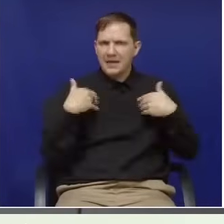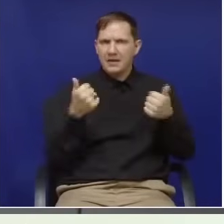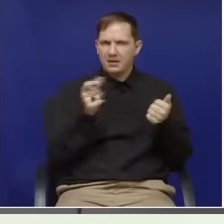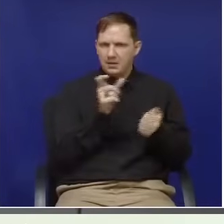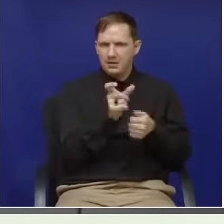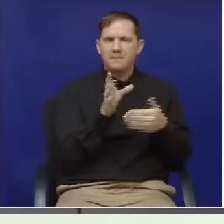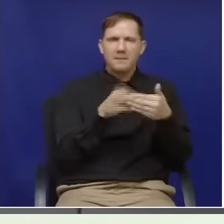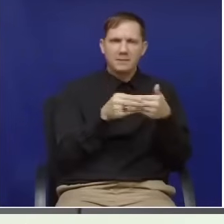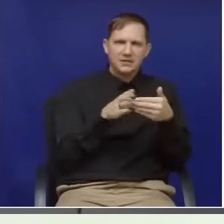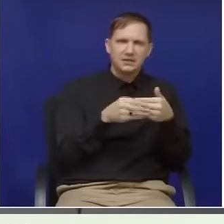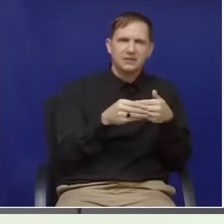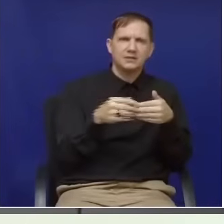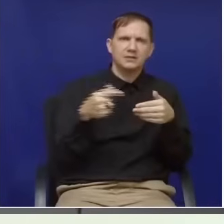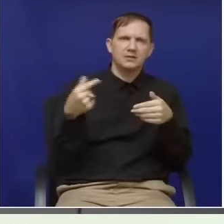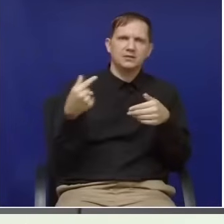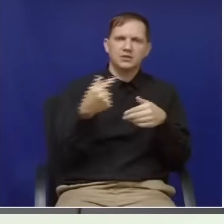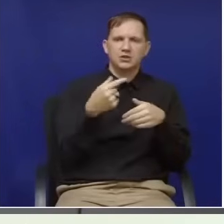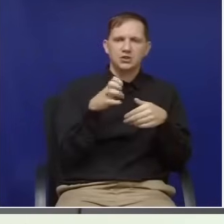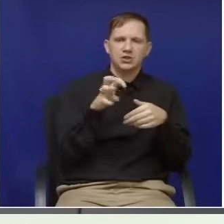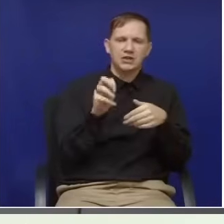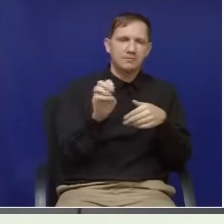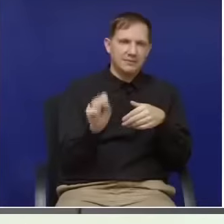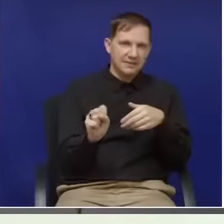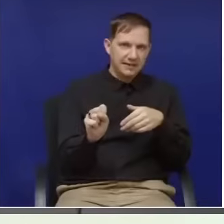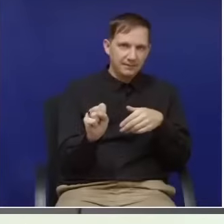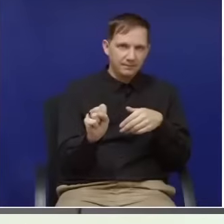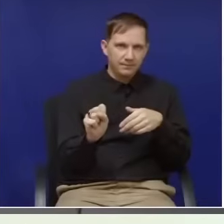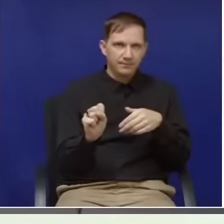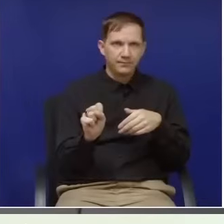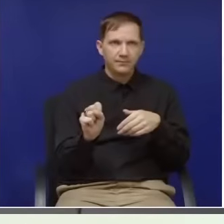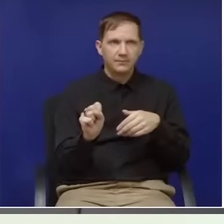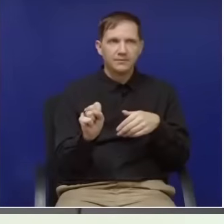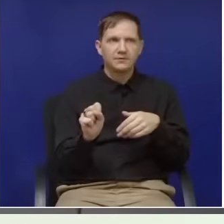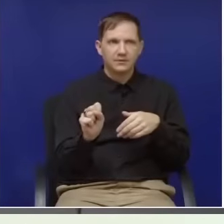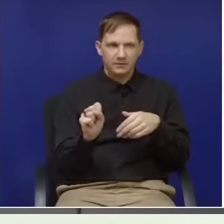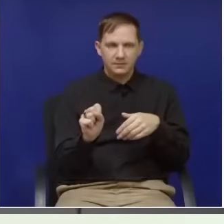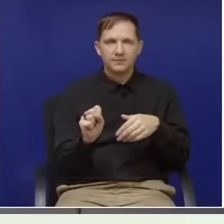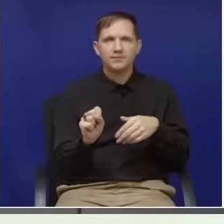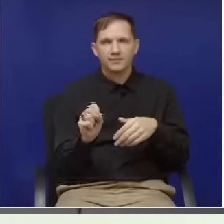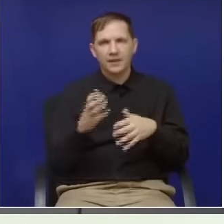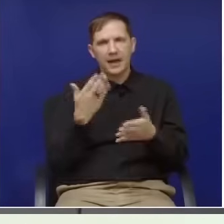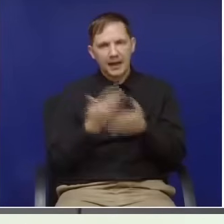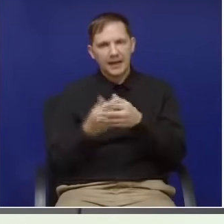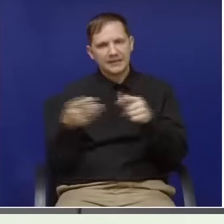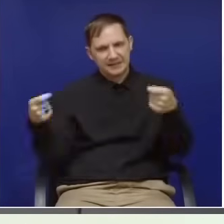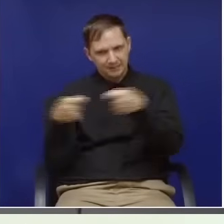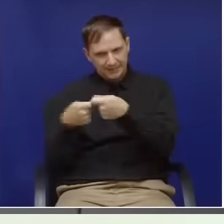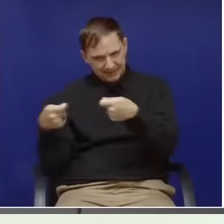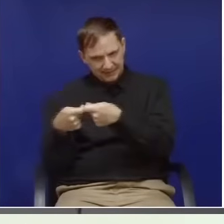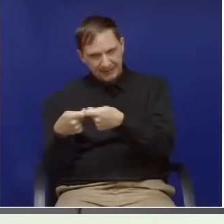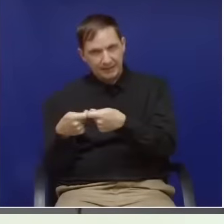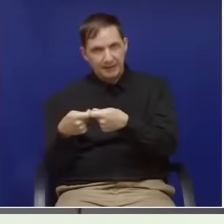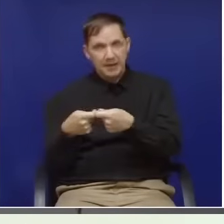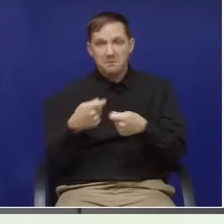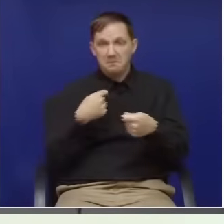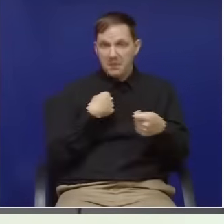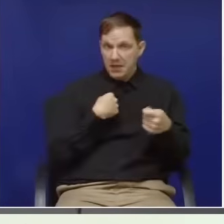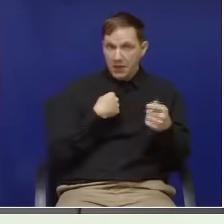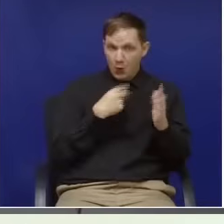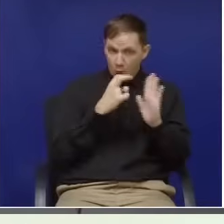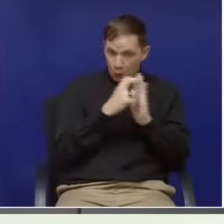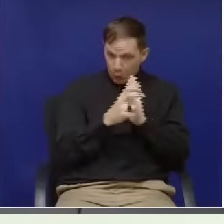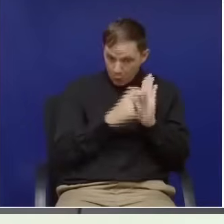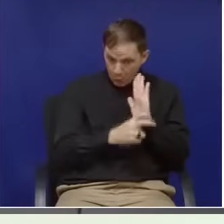membership of government employees medical scheme and also qualify for government subsidy. I do not have a role as the